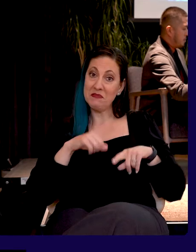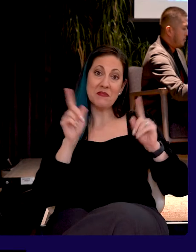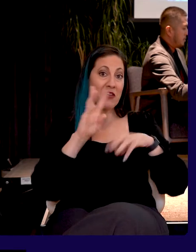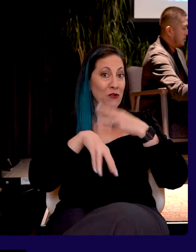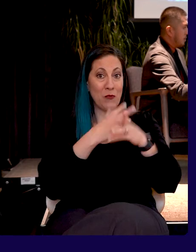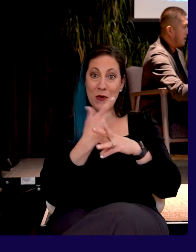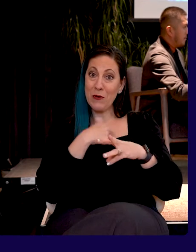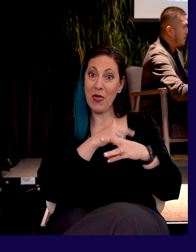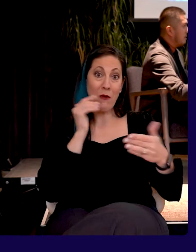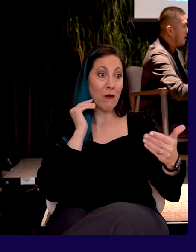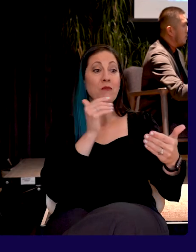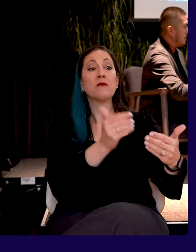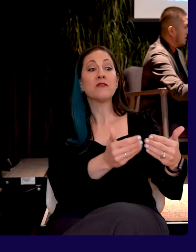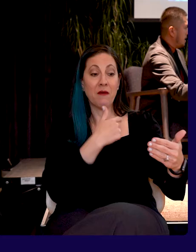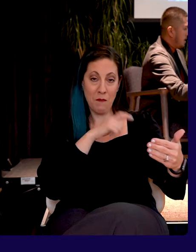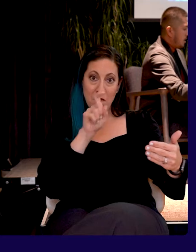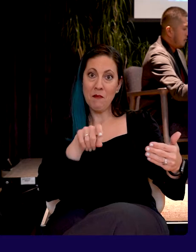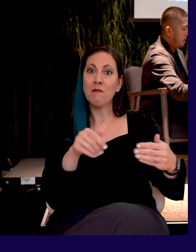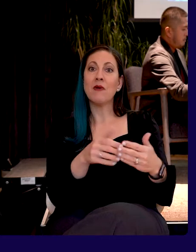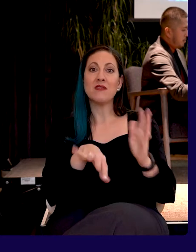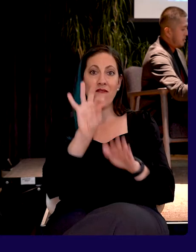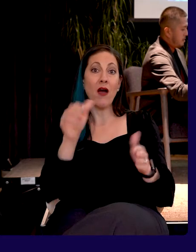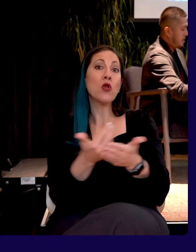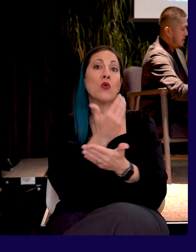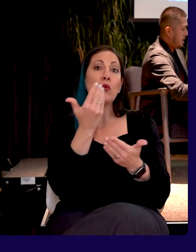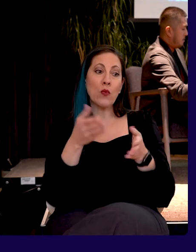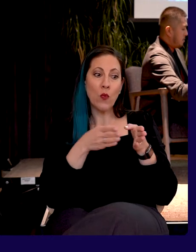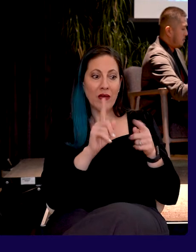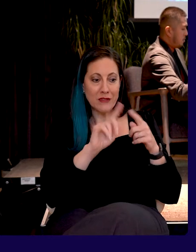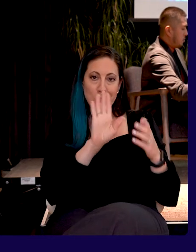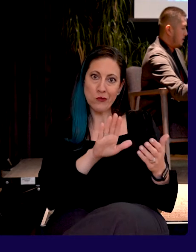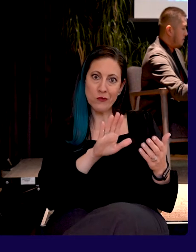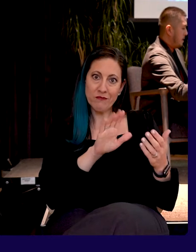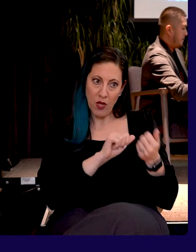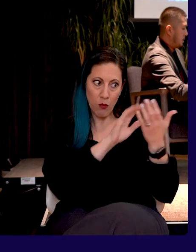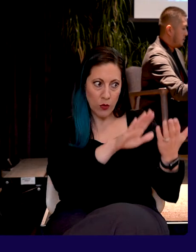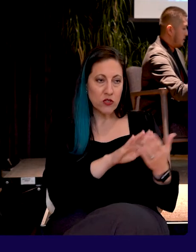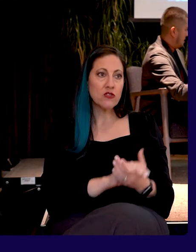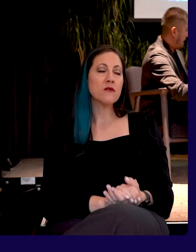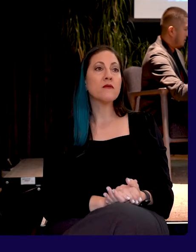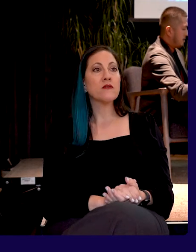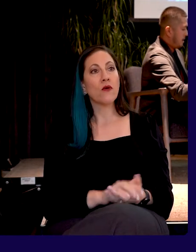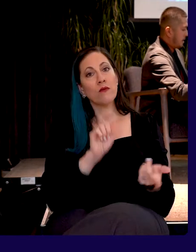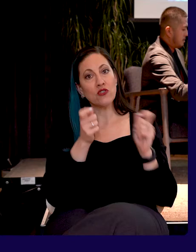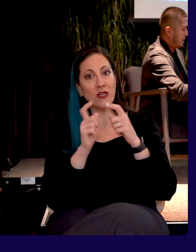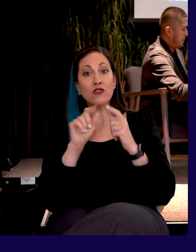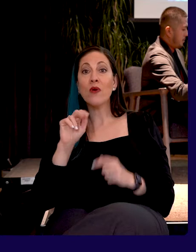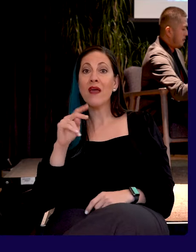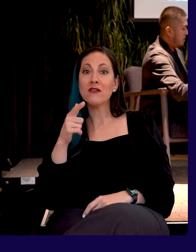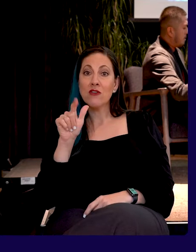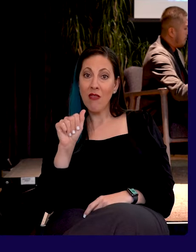world that we're approaching. So we're going to have to find novel ways of approaching it. So switching to Angela,